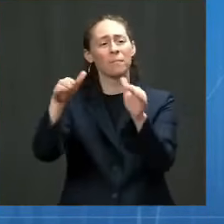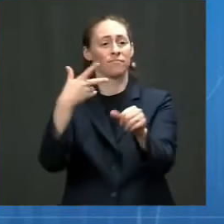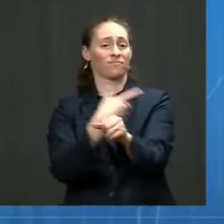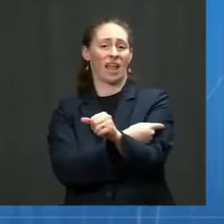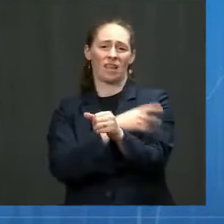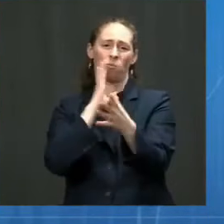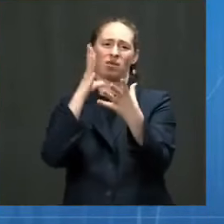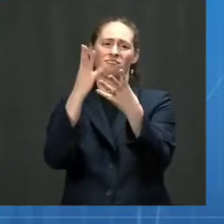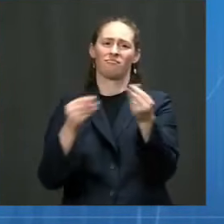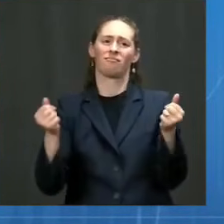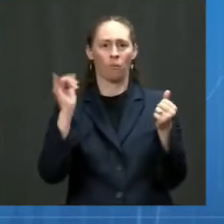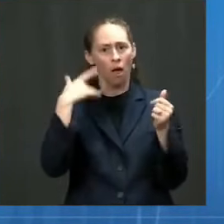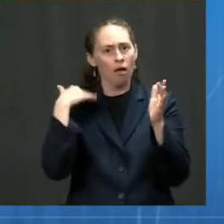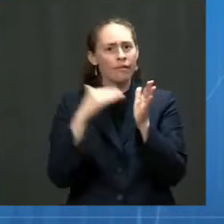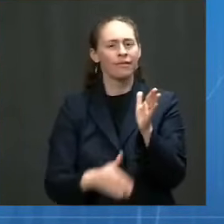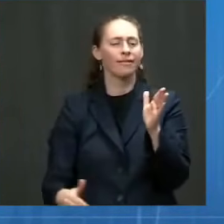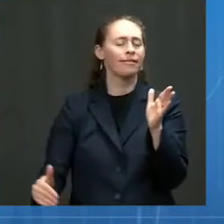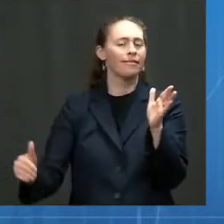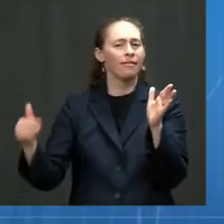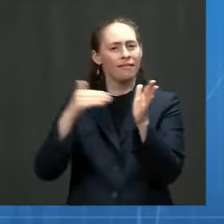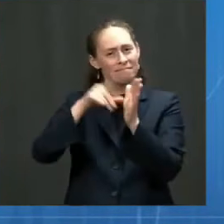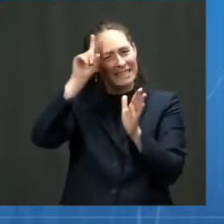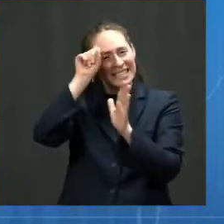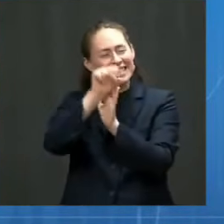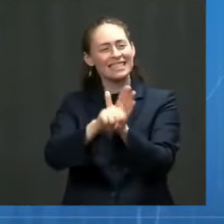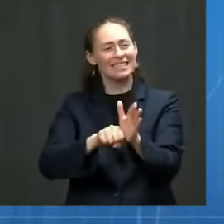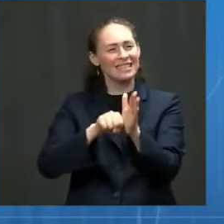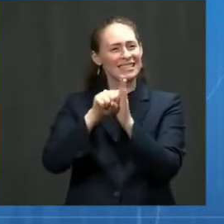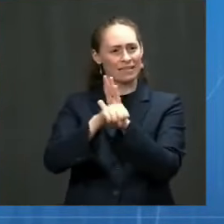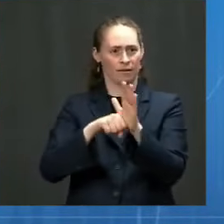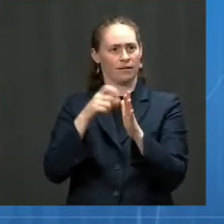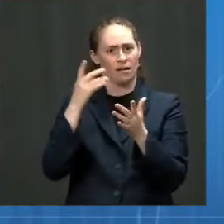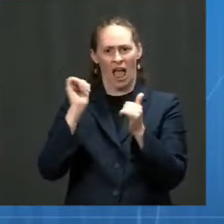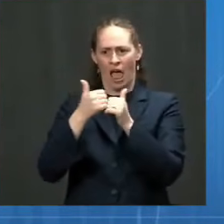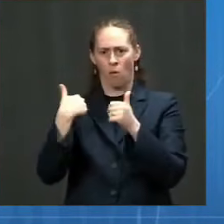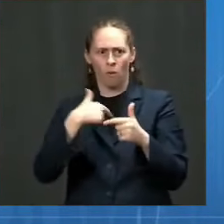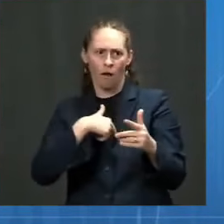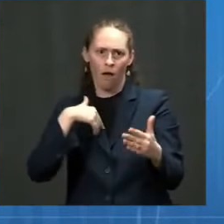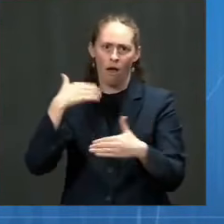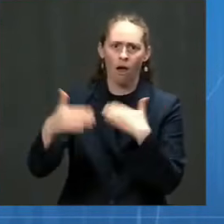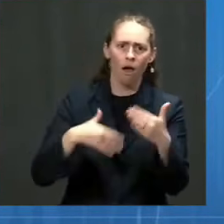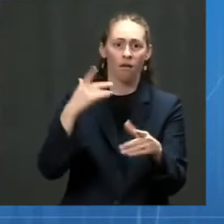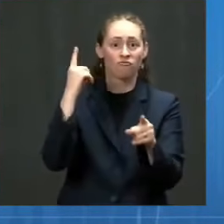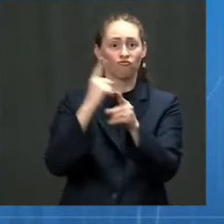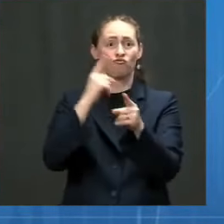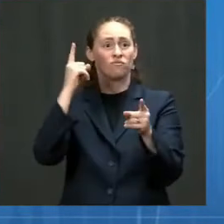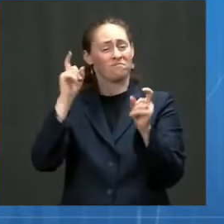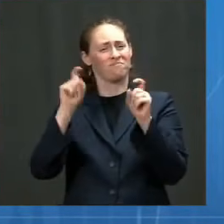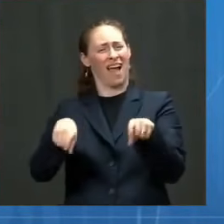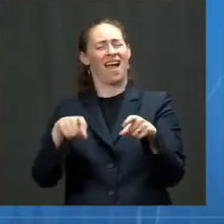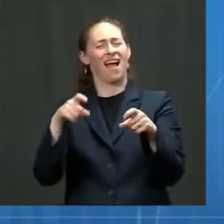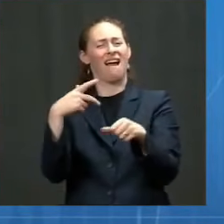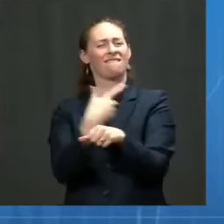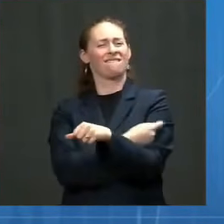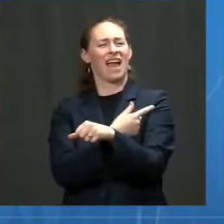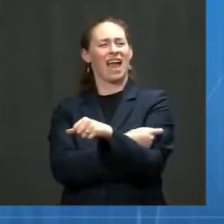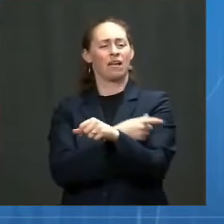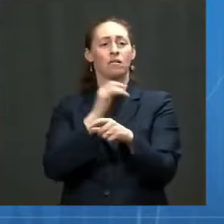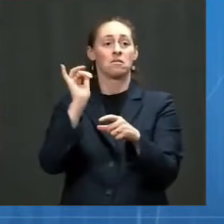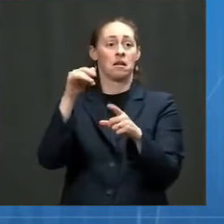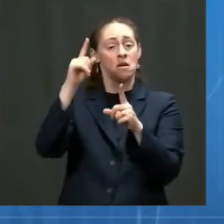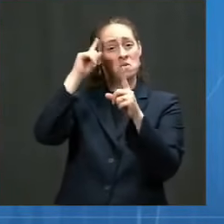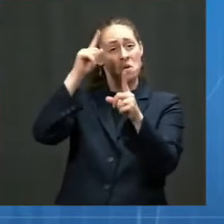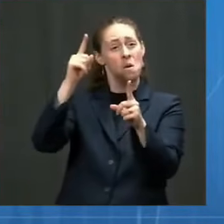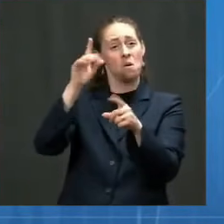in a very, very proactive way, that if we continue to vaccinate and we get that 93 million